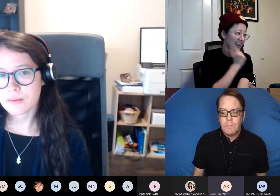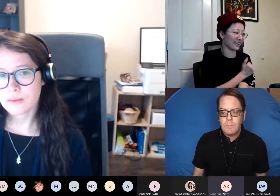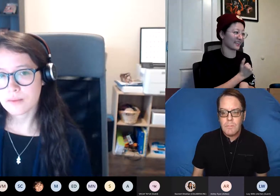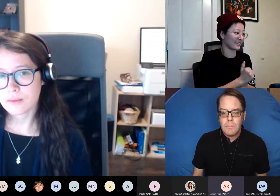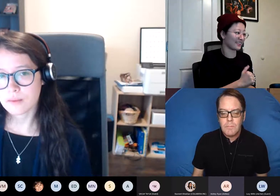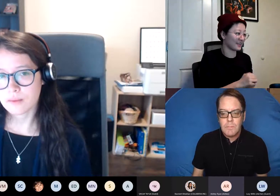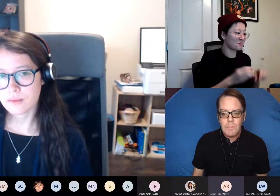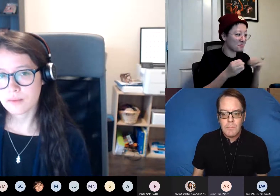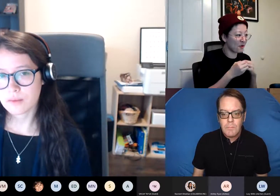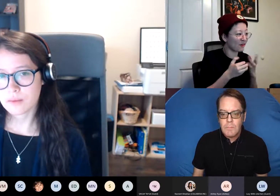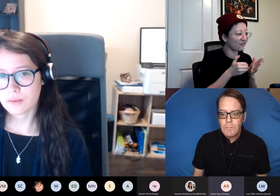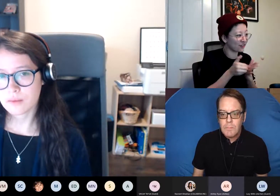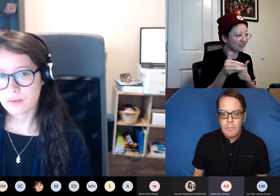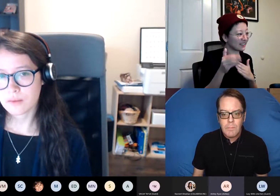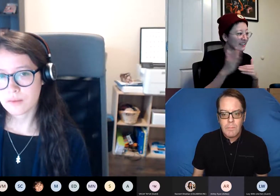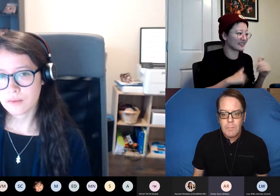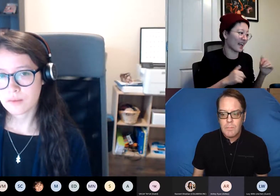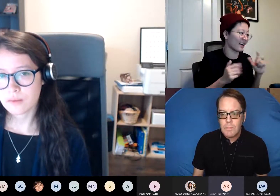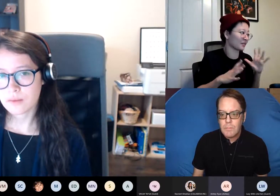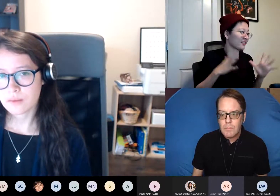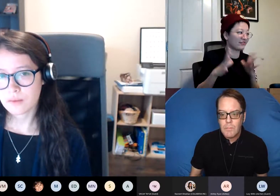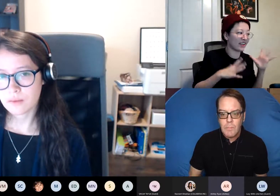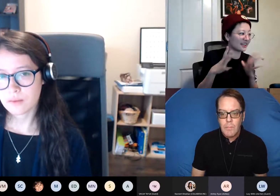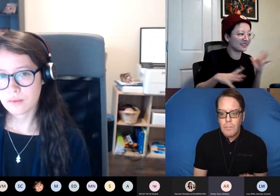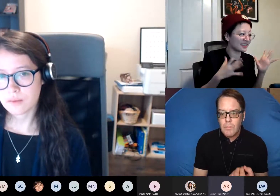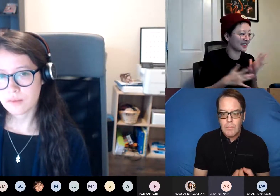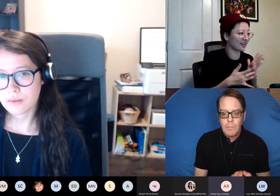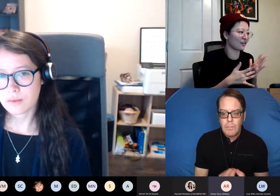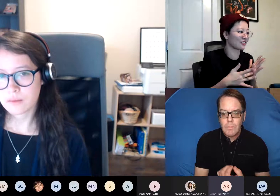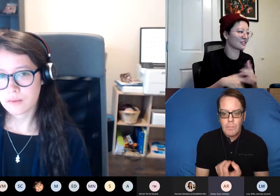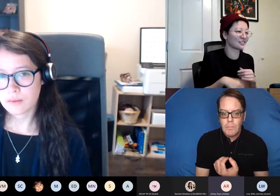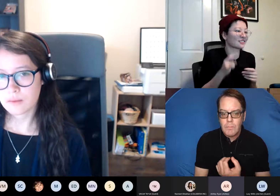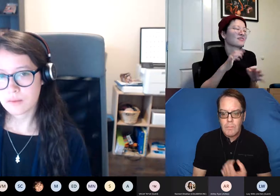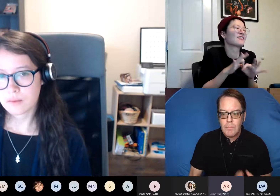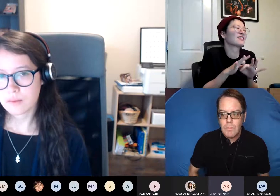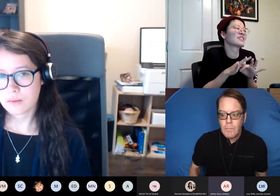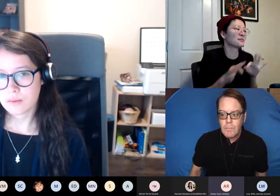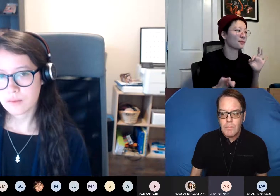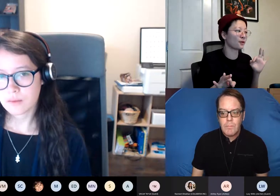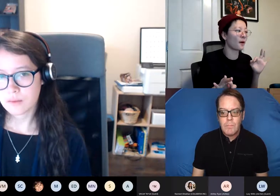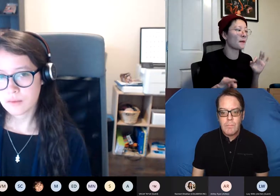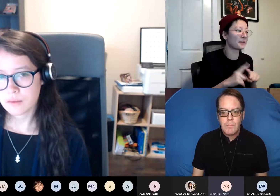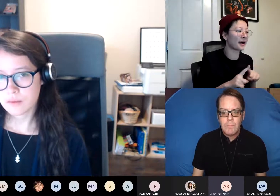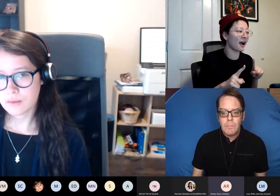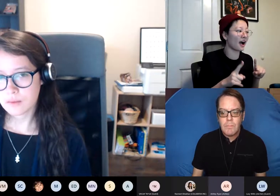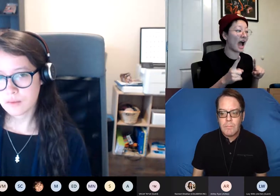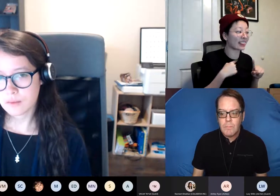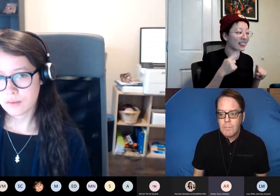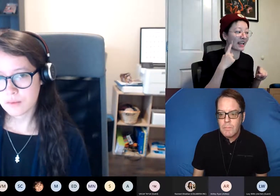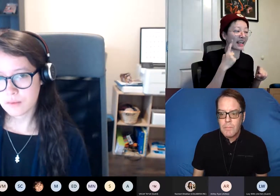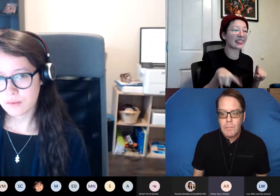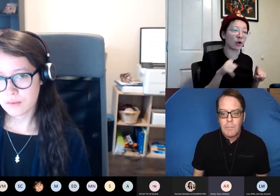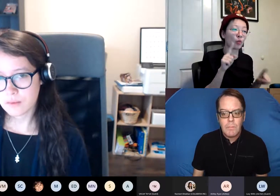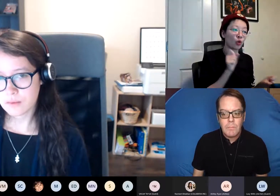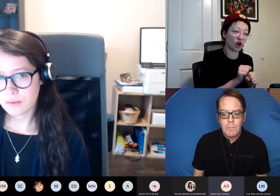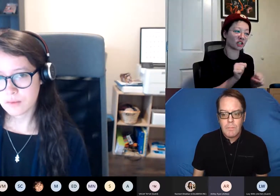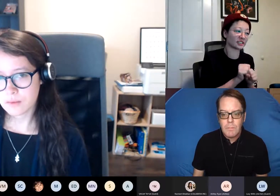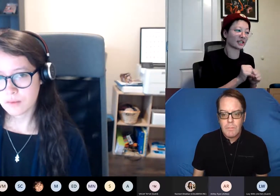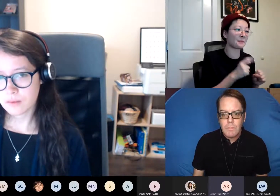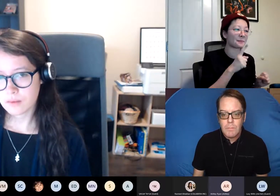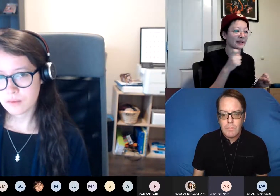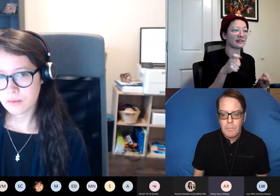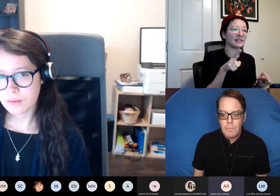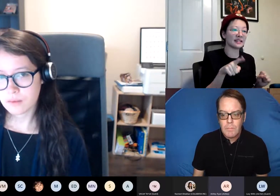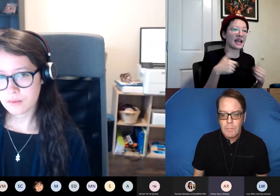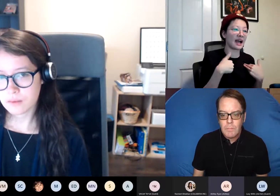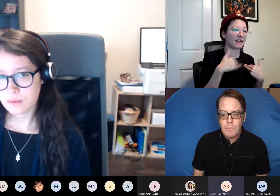to order something, this is something I can type out and just show to the barista. It's nothing, again, fancy. It's a very simple piece